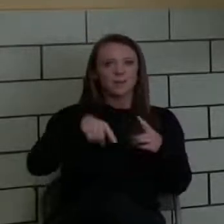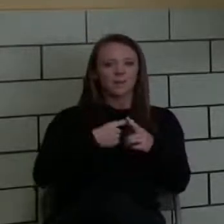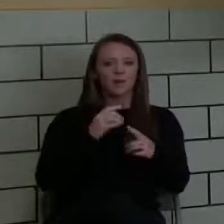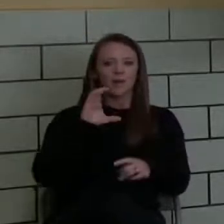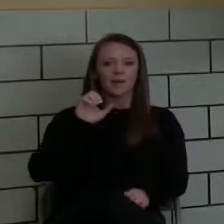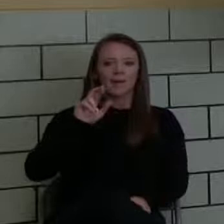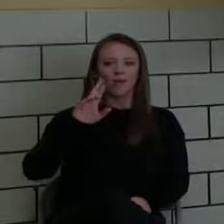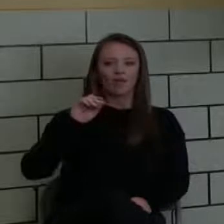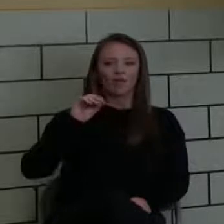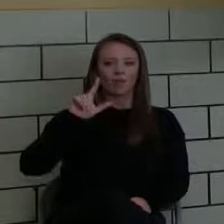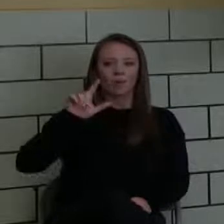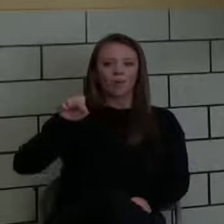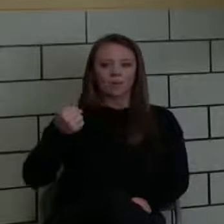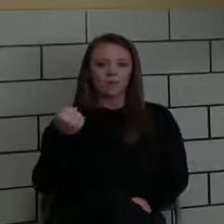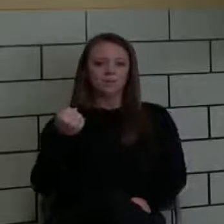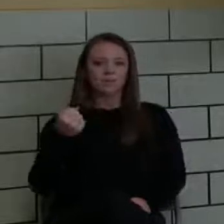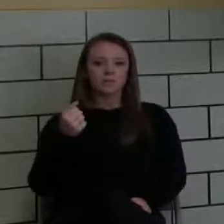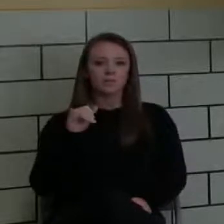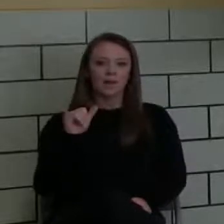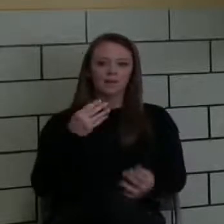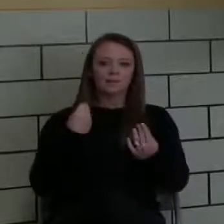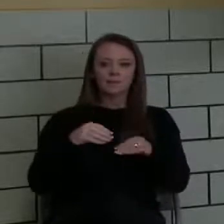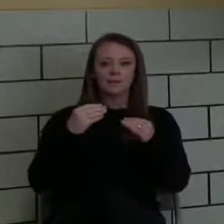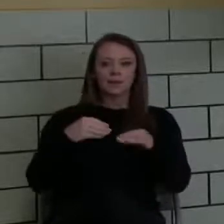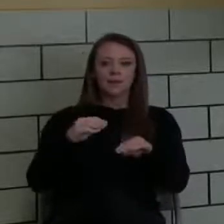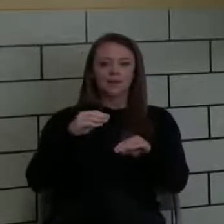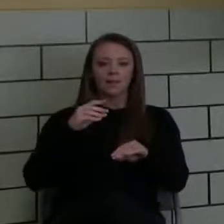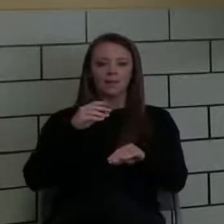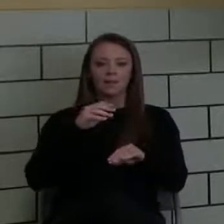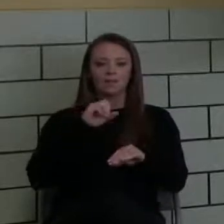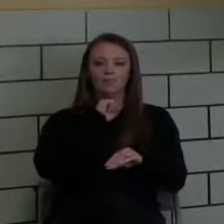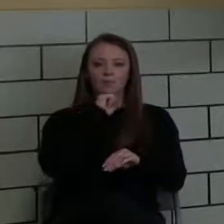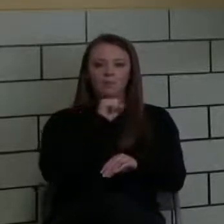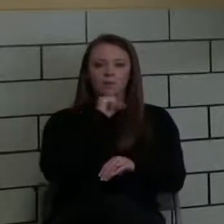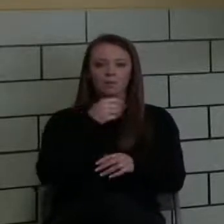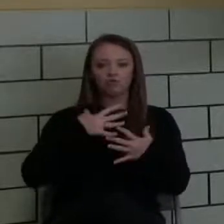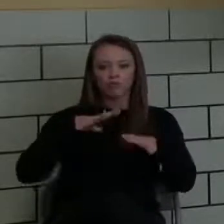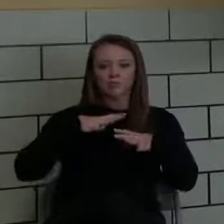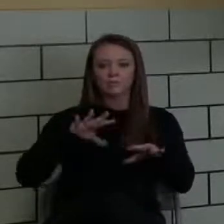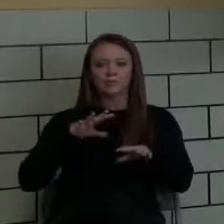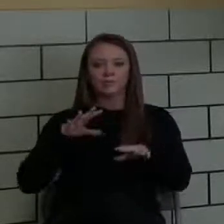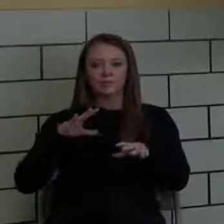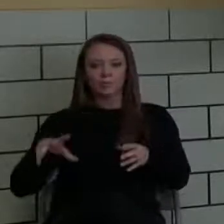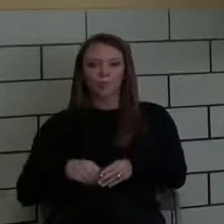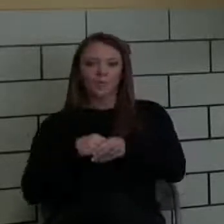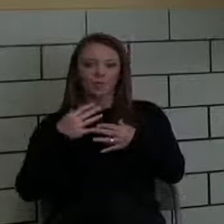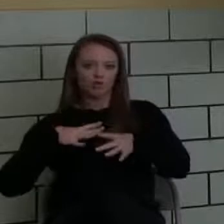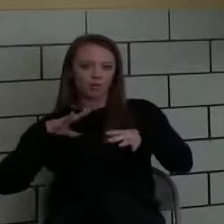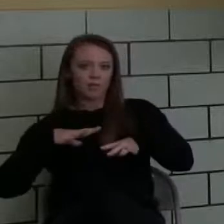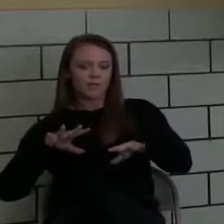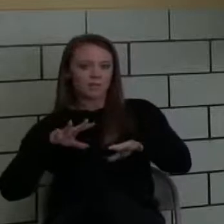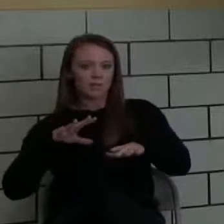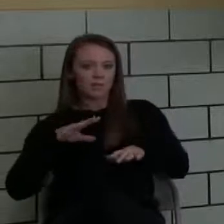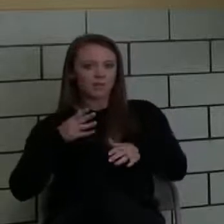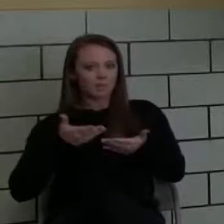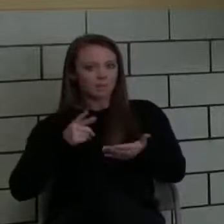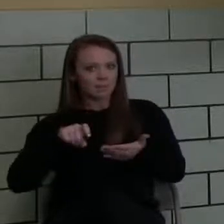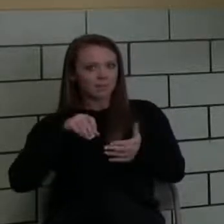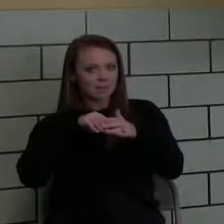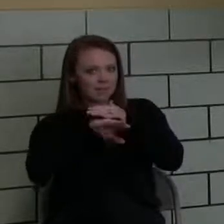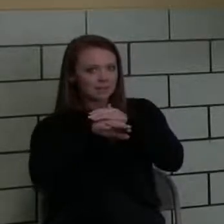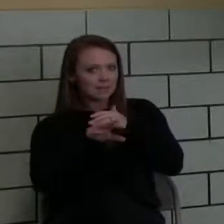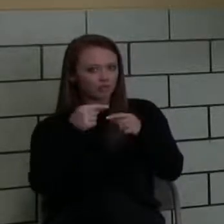and wedding dresses, and Right. needs to be accessible during that particular time of year, I guess. Yeah.